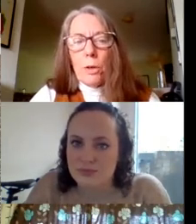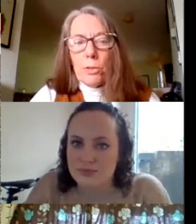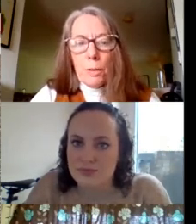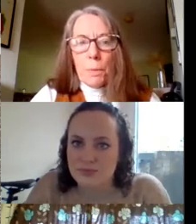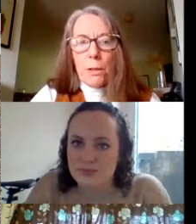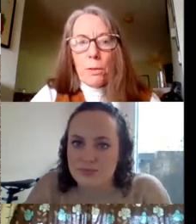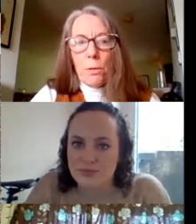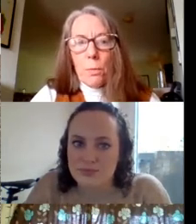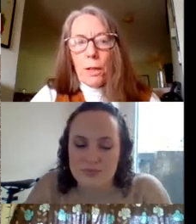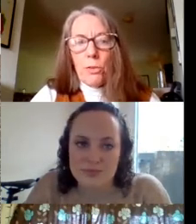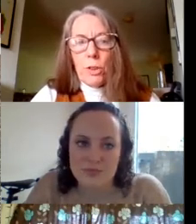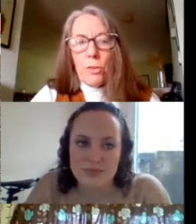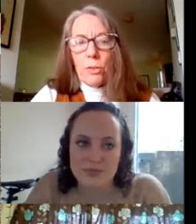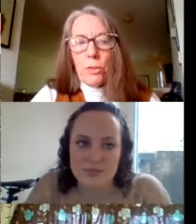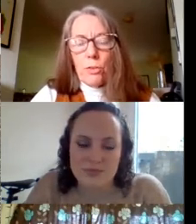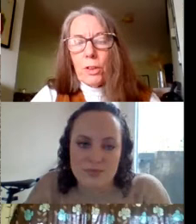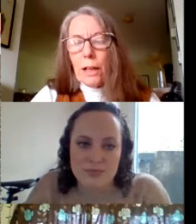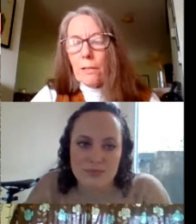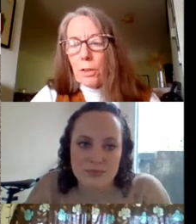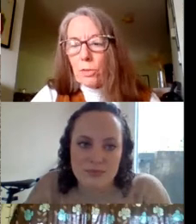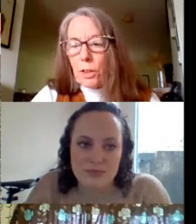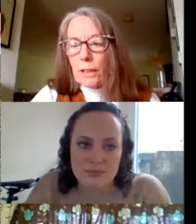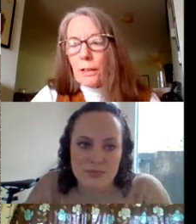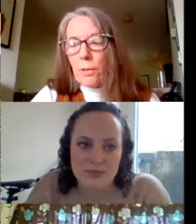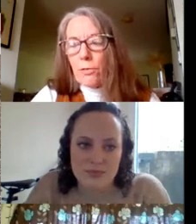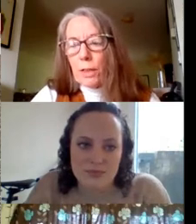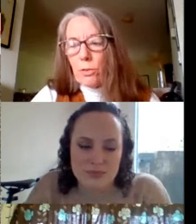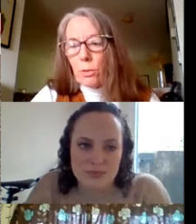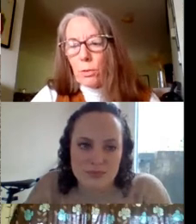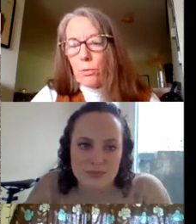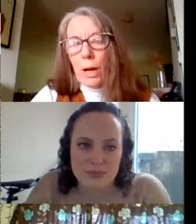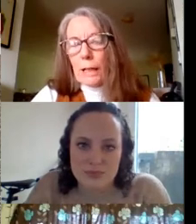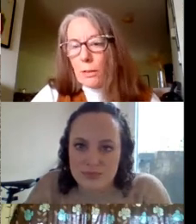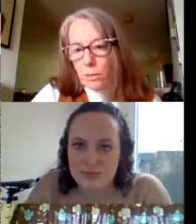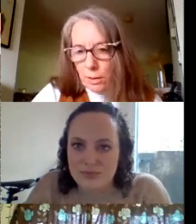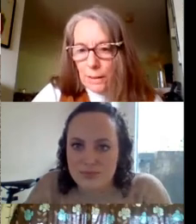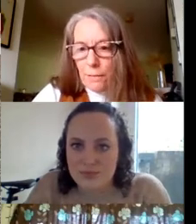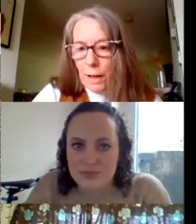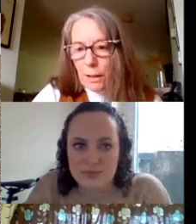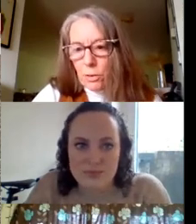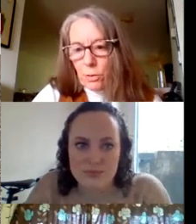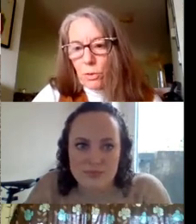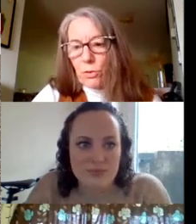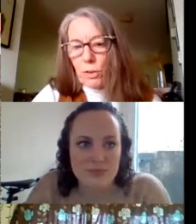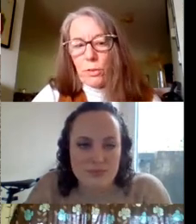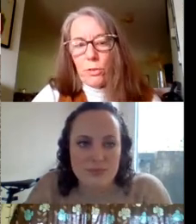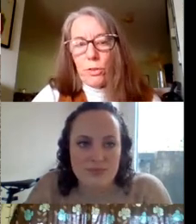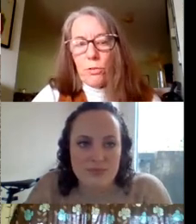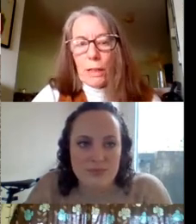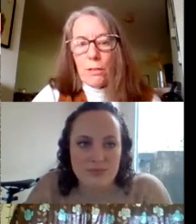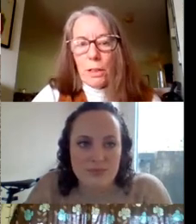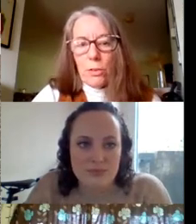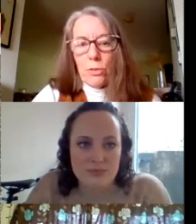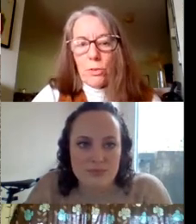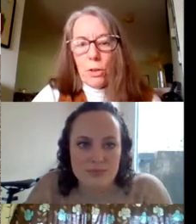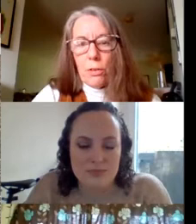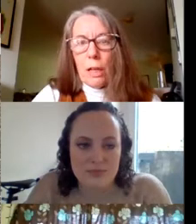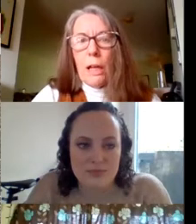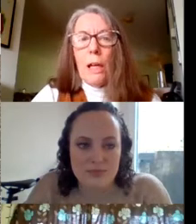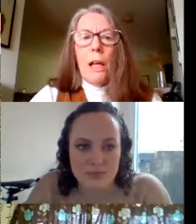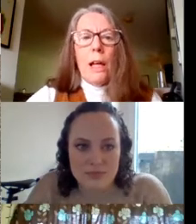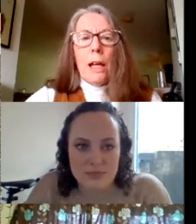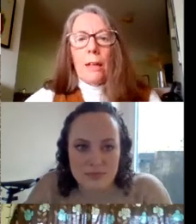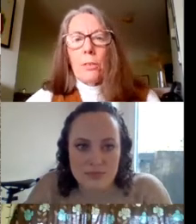is more typical, where she's kind of used her needle and thread to write, in effect. So she's writing her